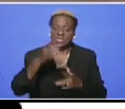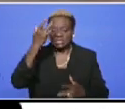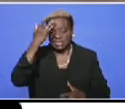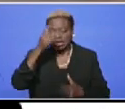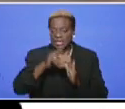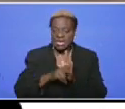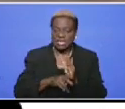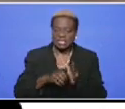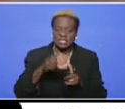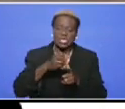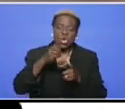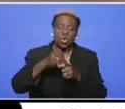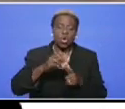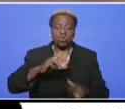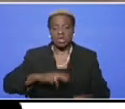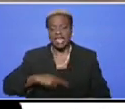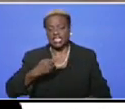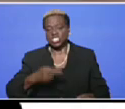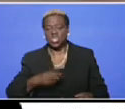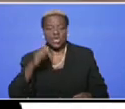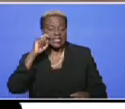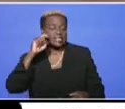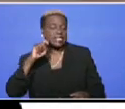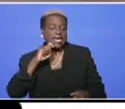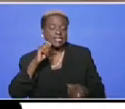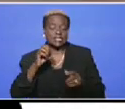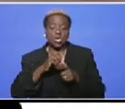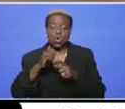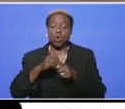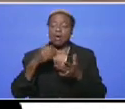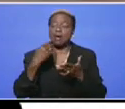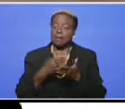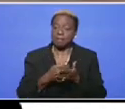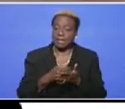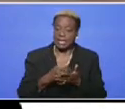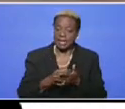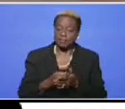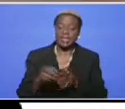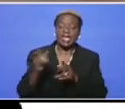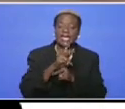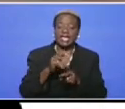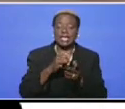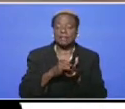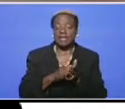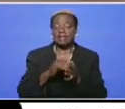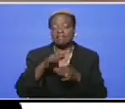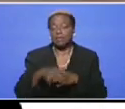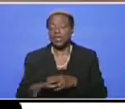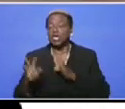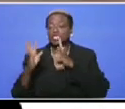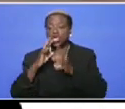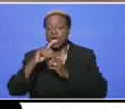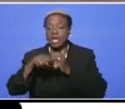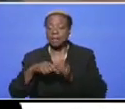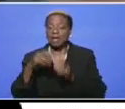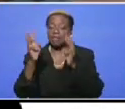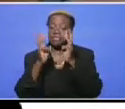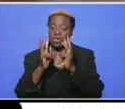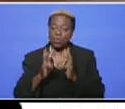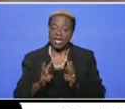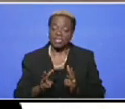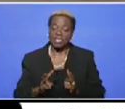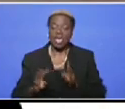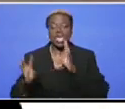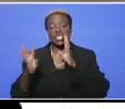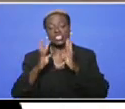about religion or sex or money. You know, you want to keep it flowing. You want to talk about the weather. You want to talk about what